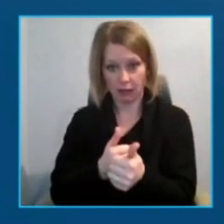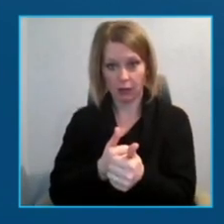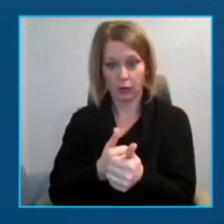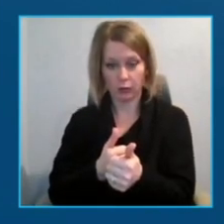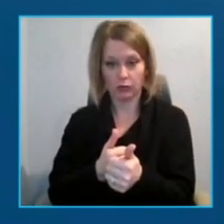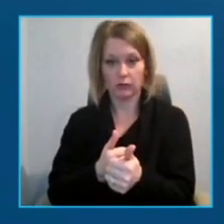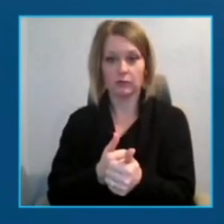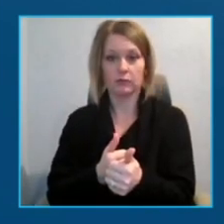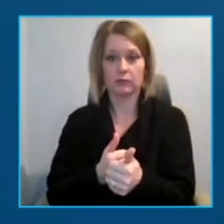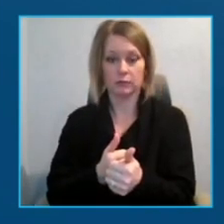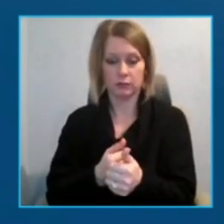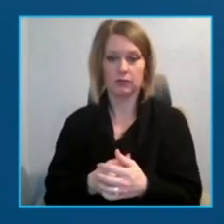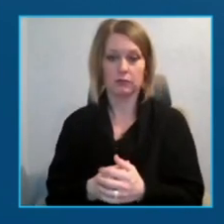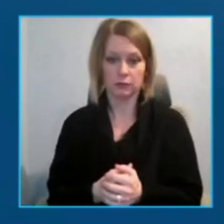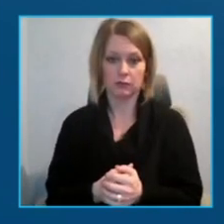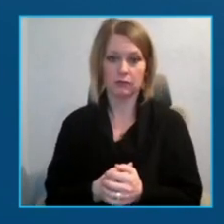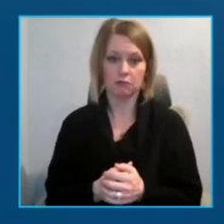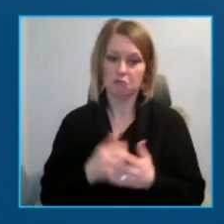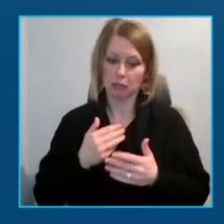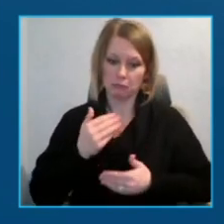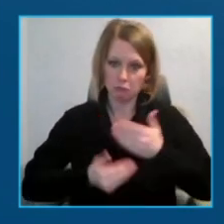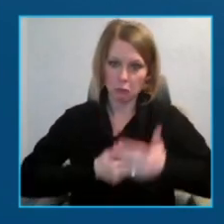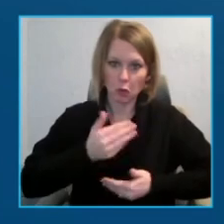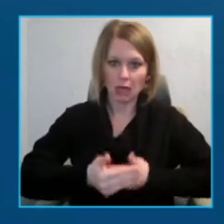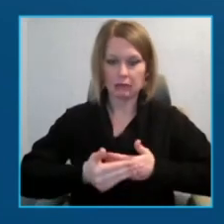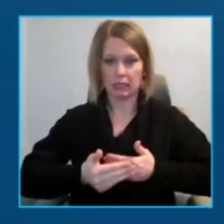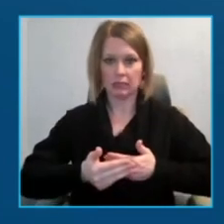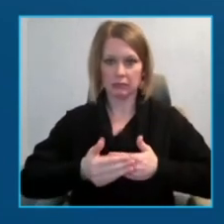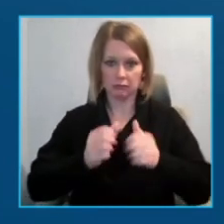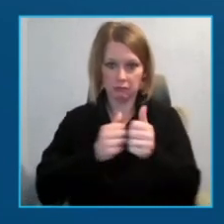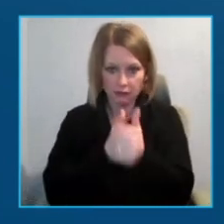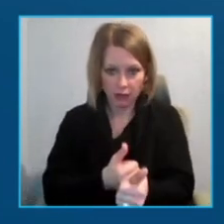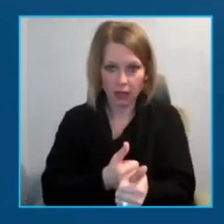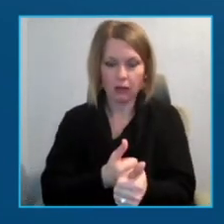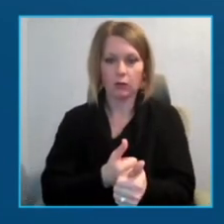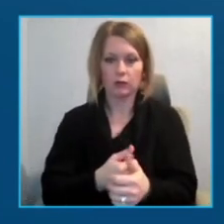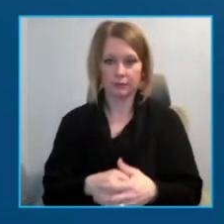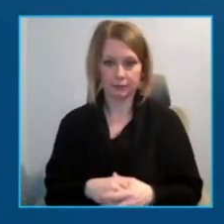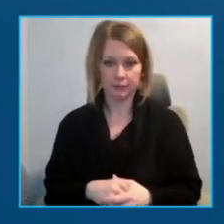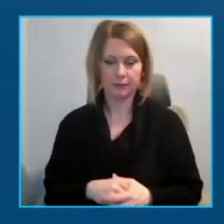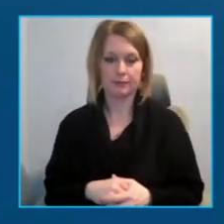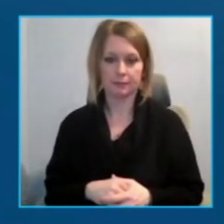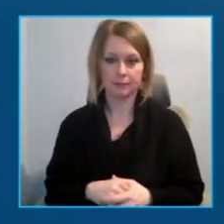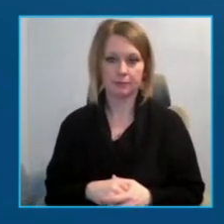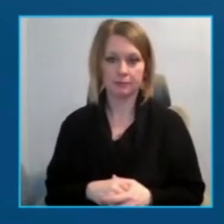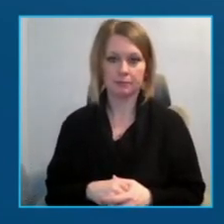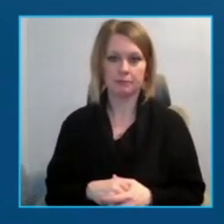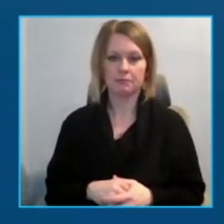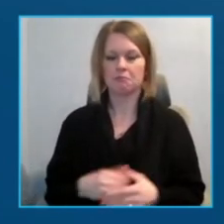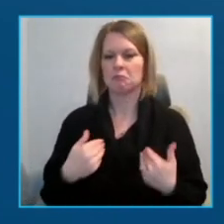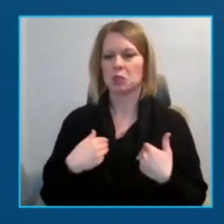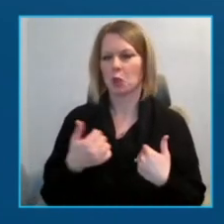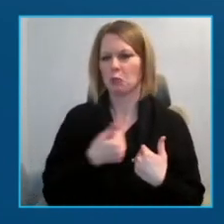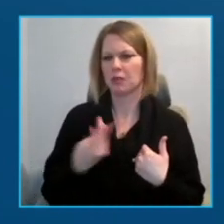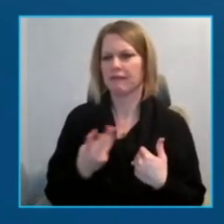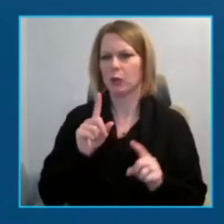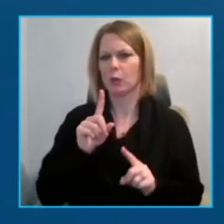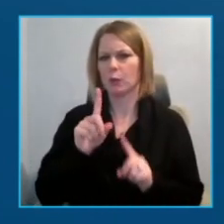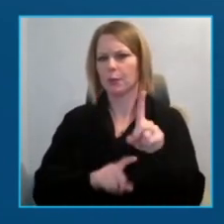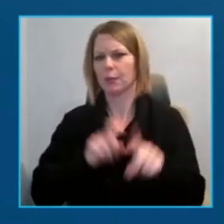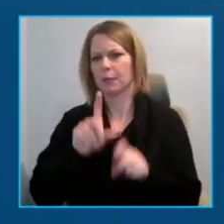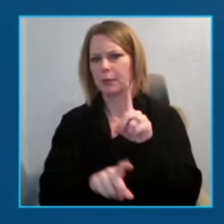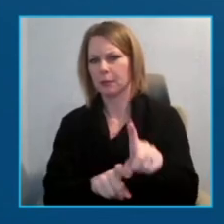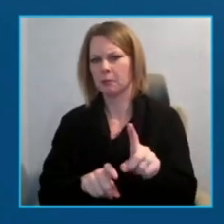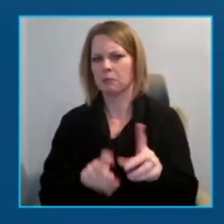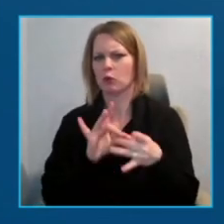process, you know, was carried out, that consideration was given. And so I had a couple of questions just about the